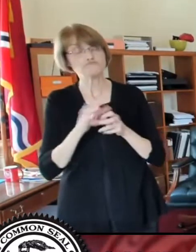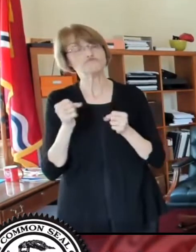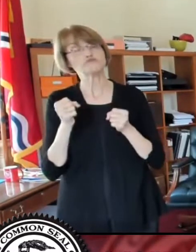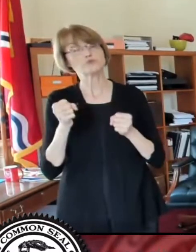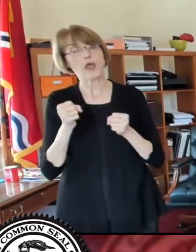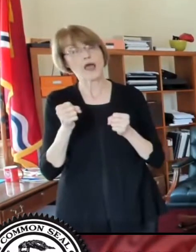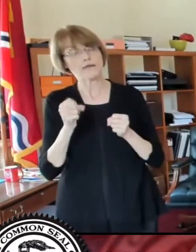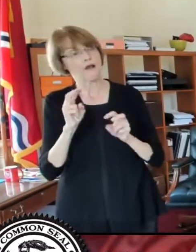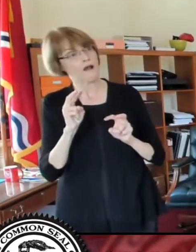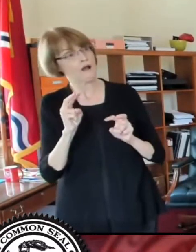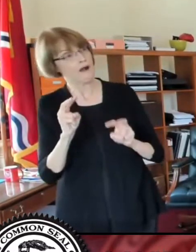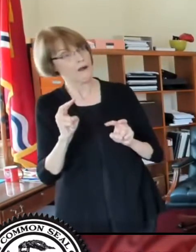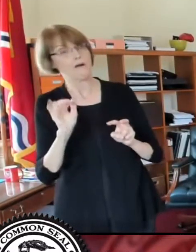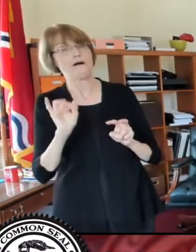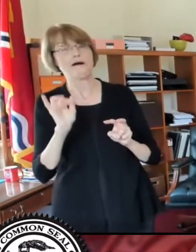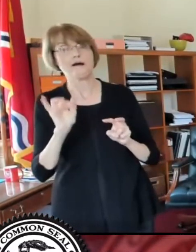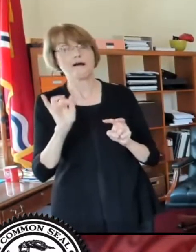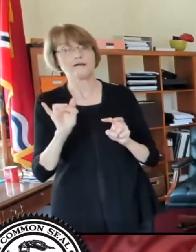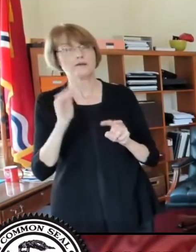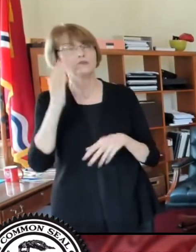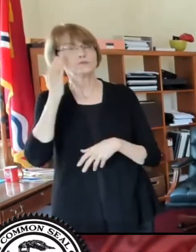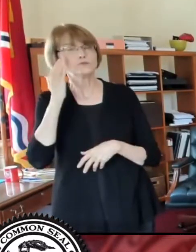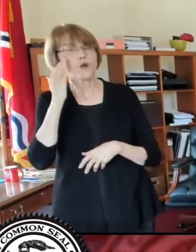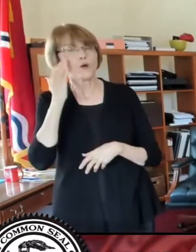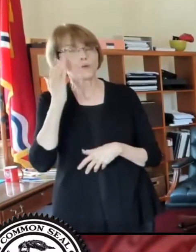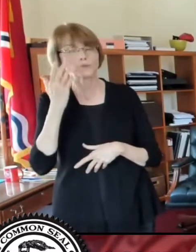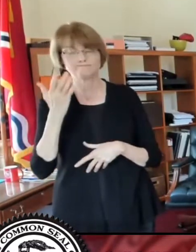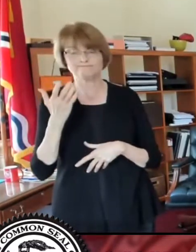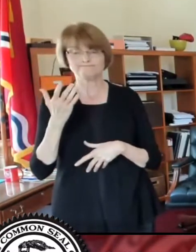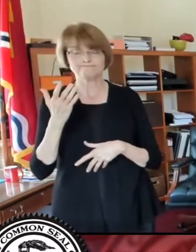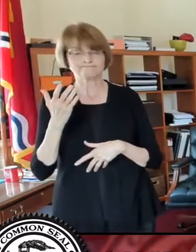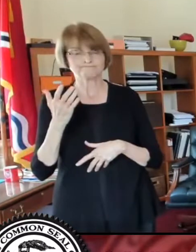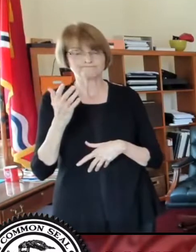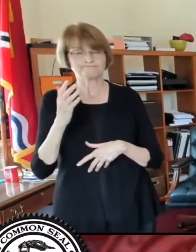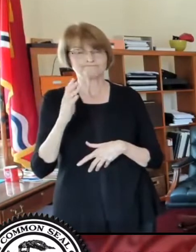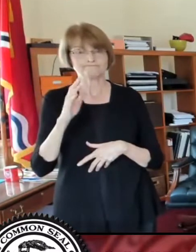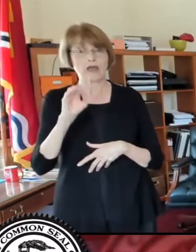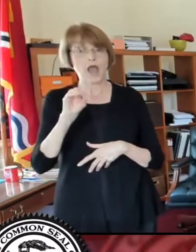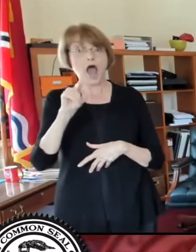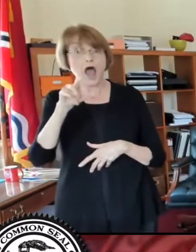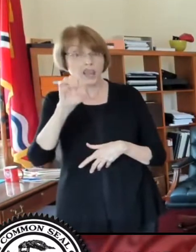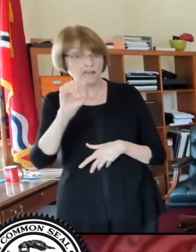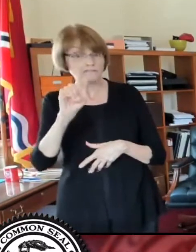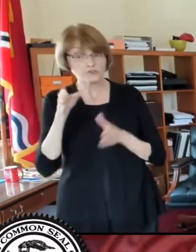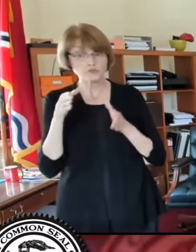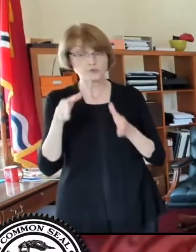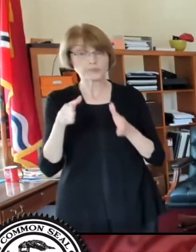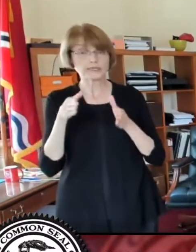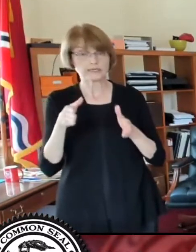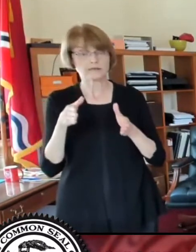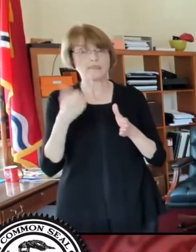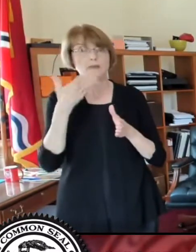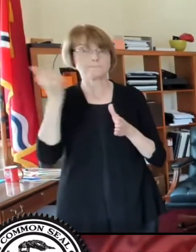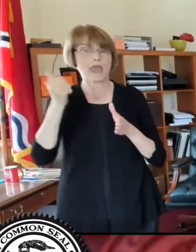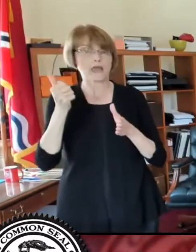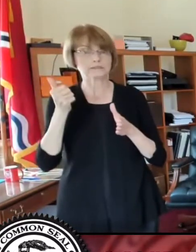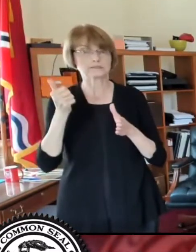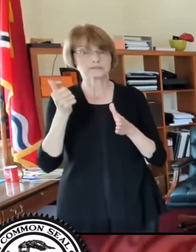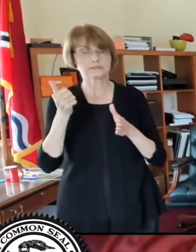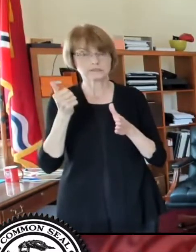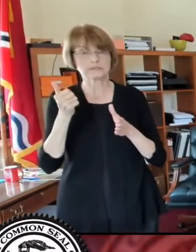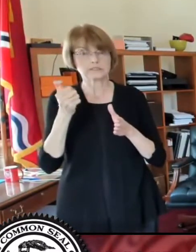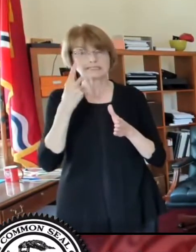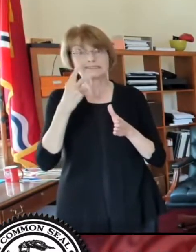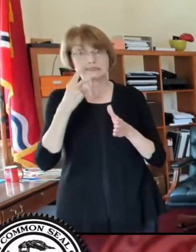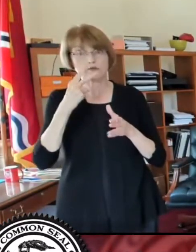and go by and see it. It's right there on, if you drive down Olive is maybe the best way to see both sides of